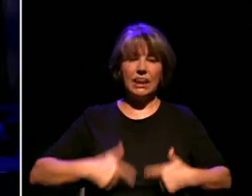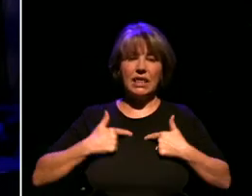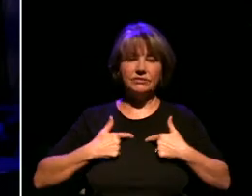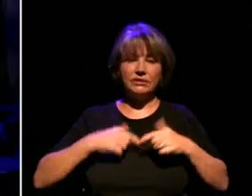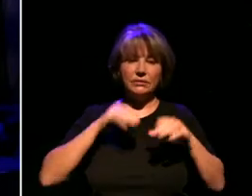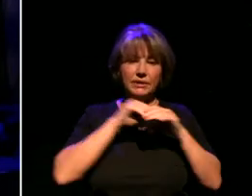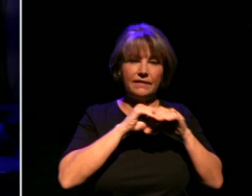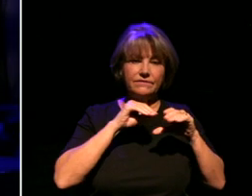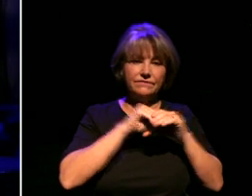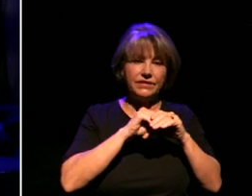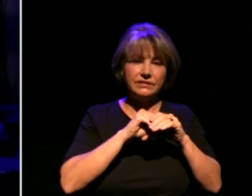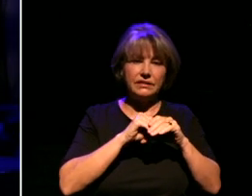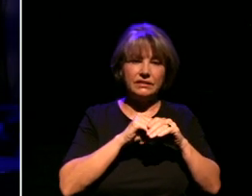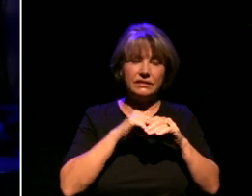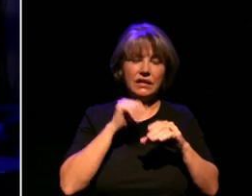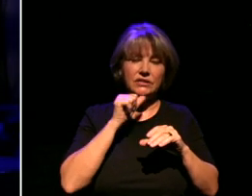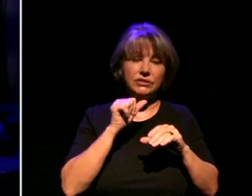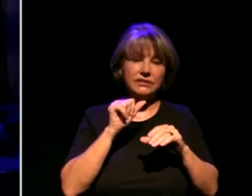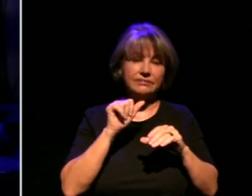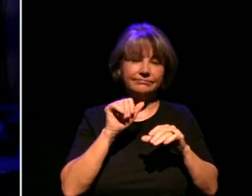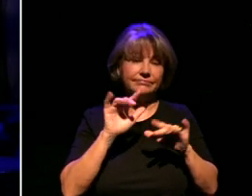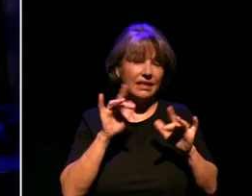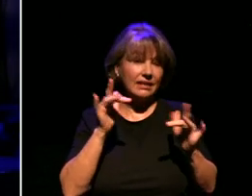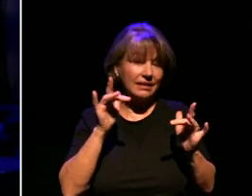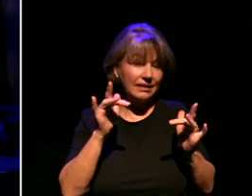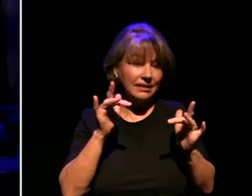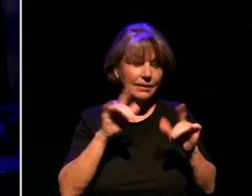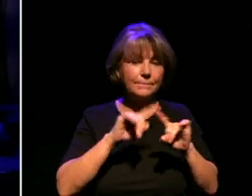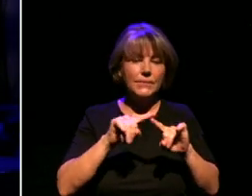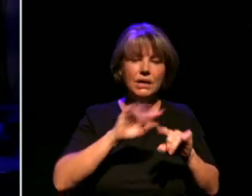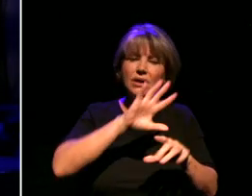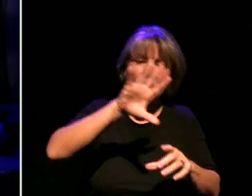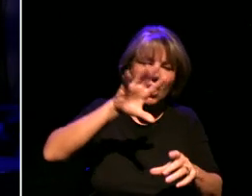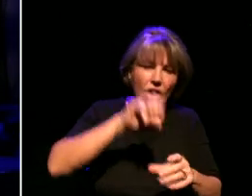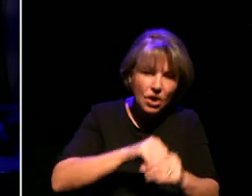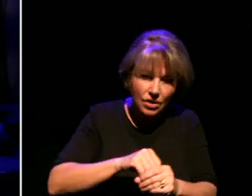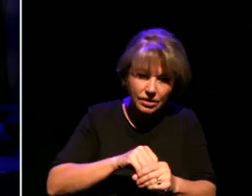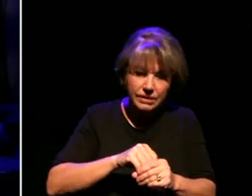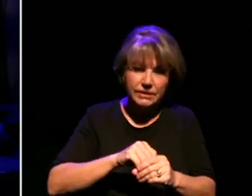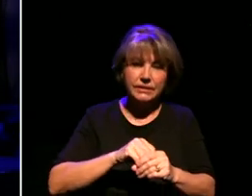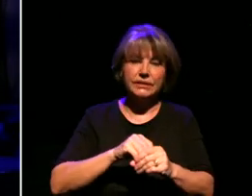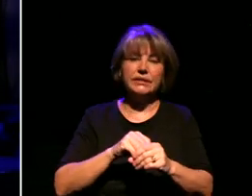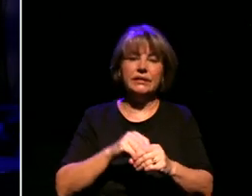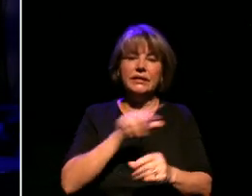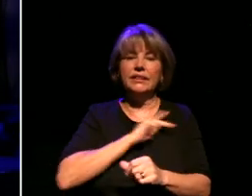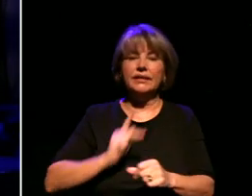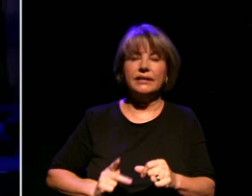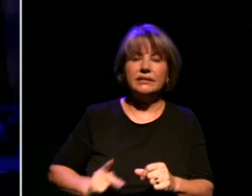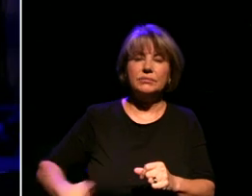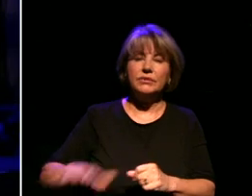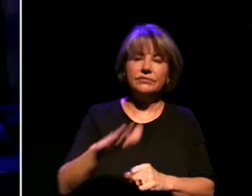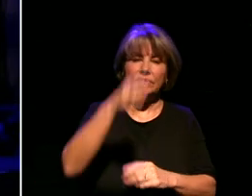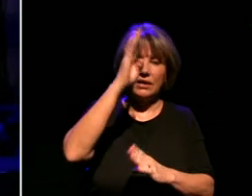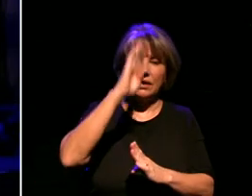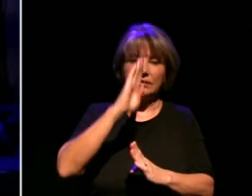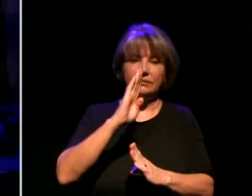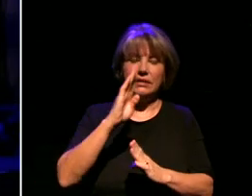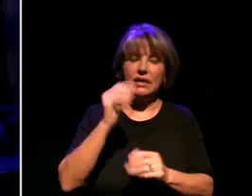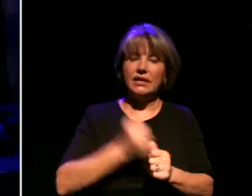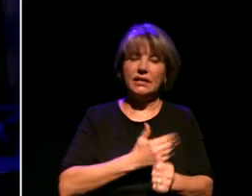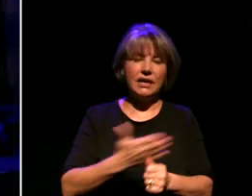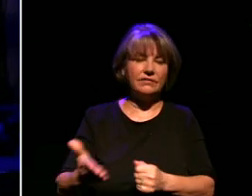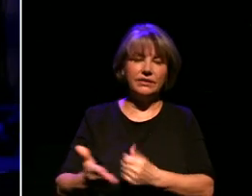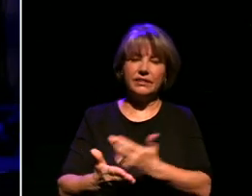invested, not just dabbling, but all in on the kingdom of God. And everything around the kingdom of God